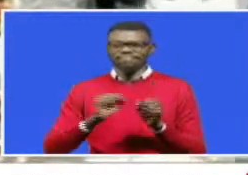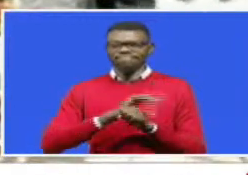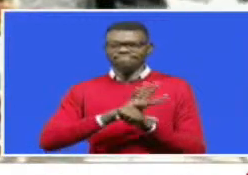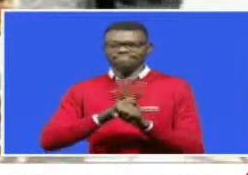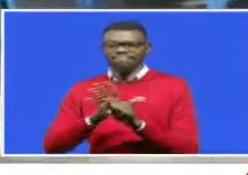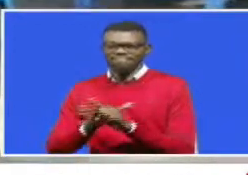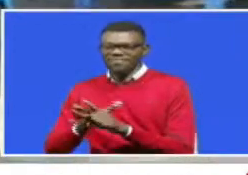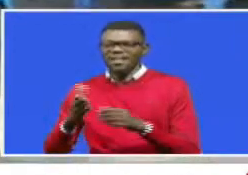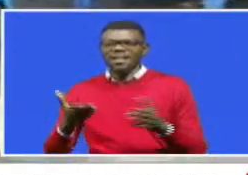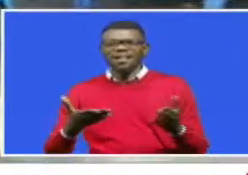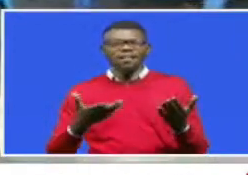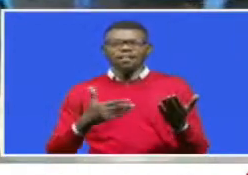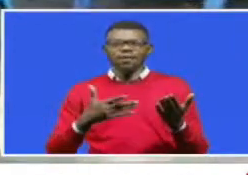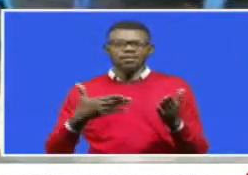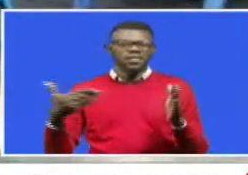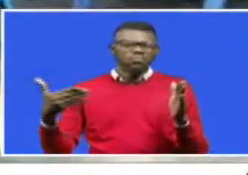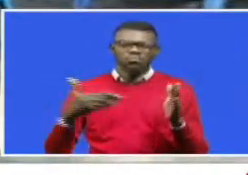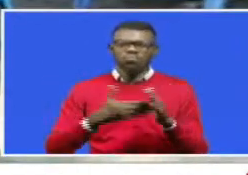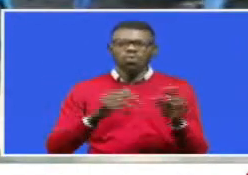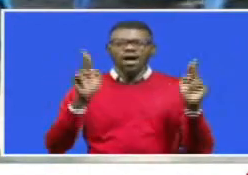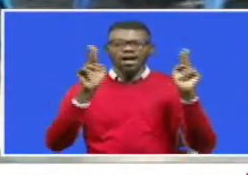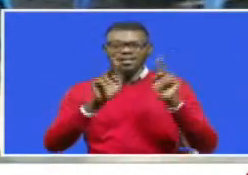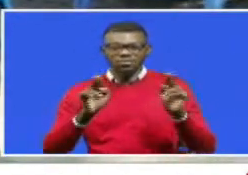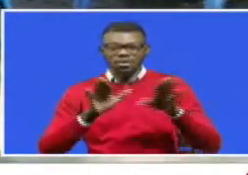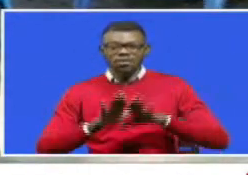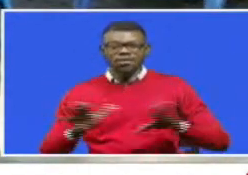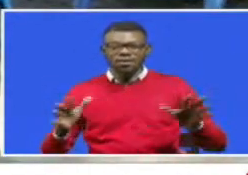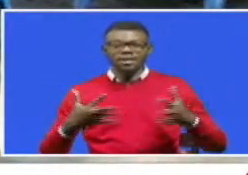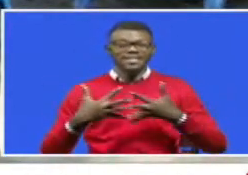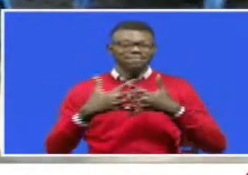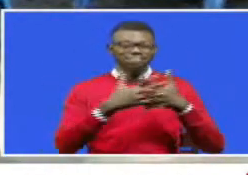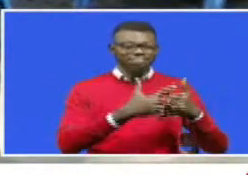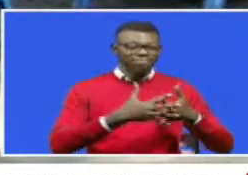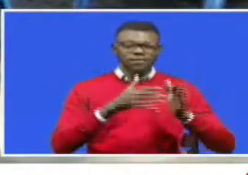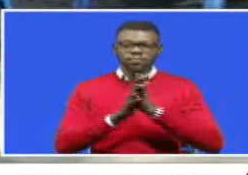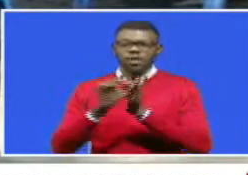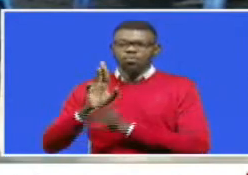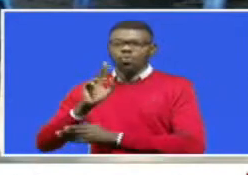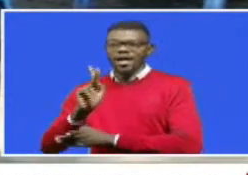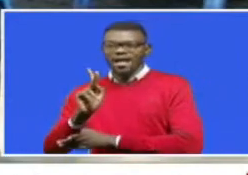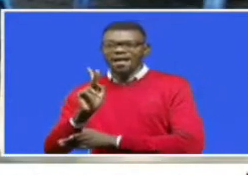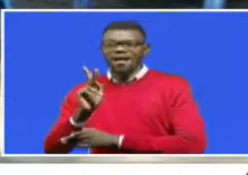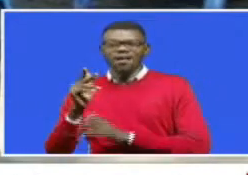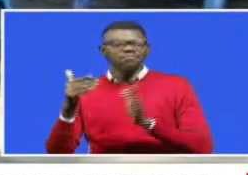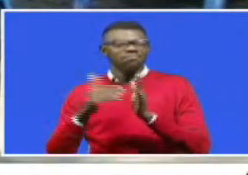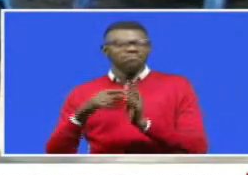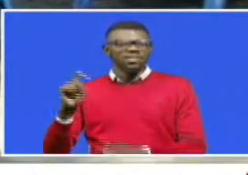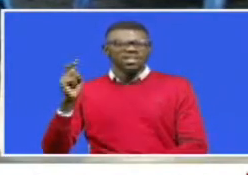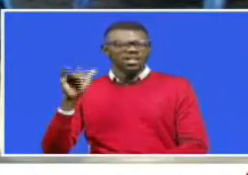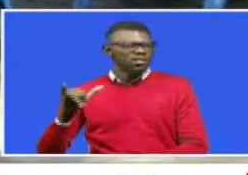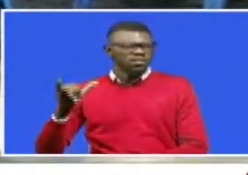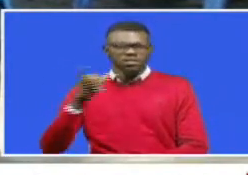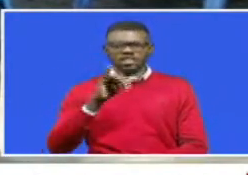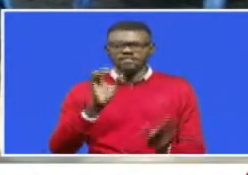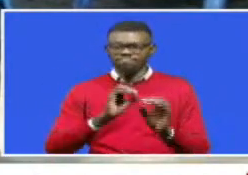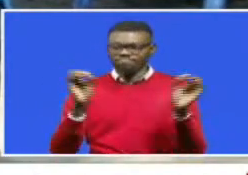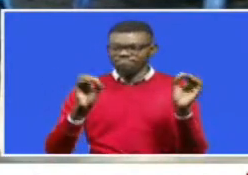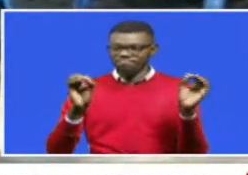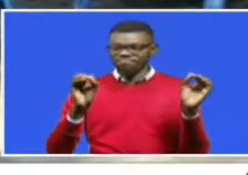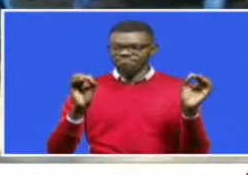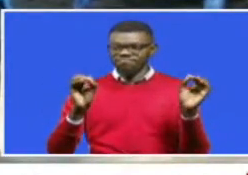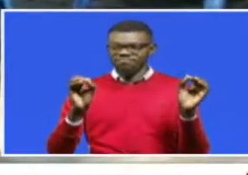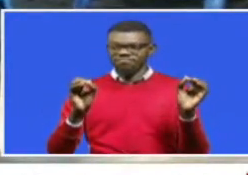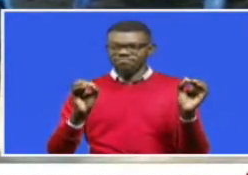sanctions from the international market. This follows the US and UK's travel advisories against Kenya. Freddie curatolo,